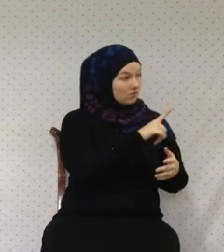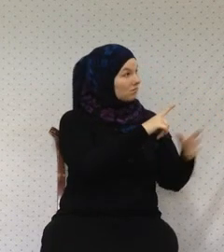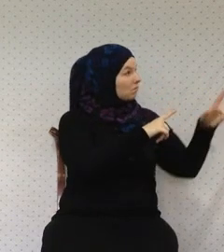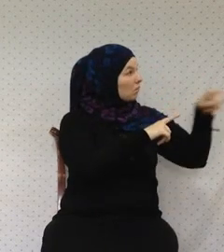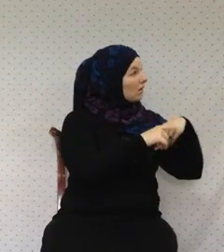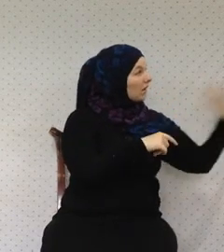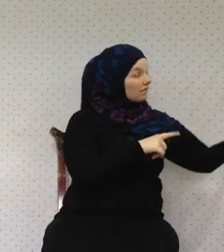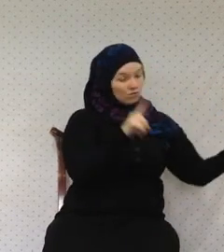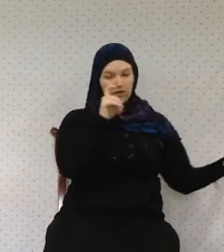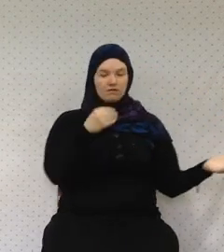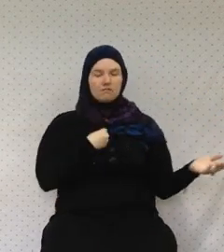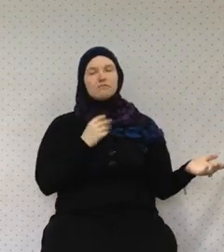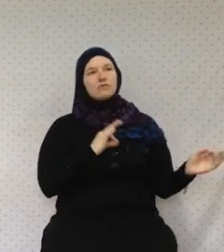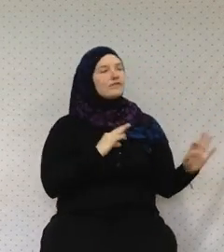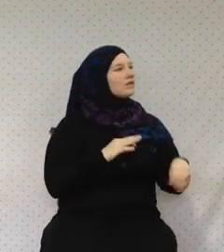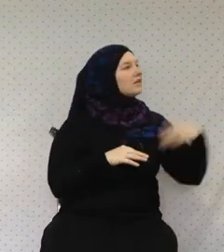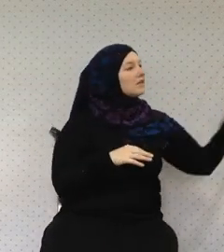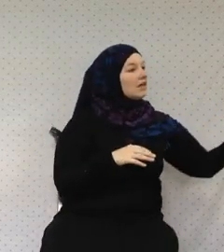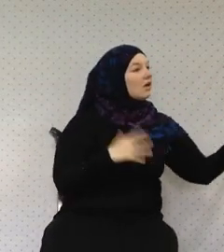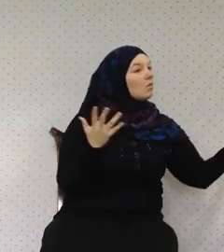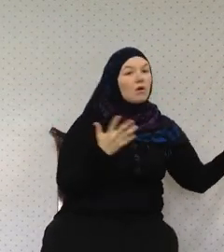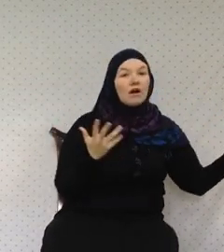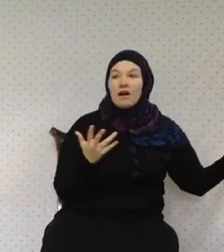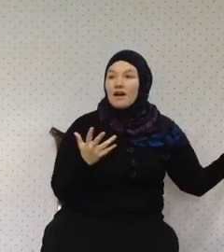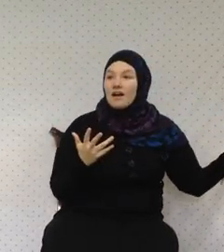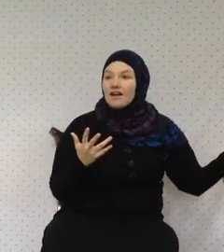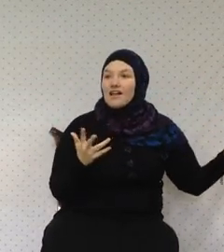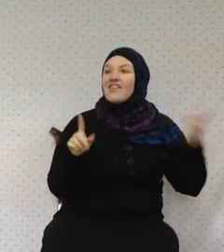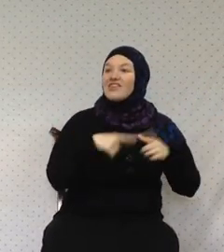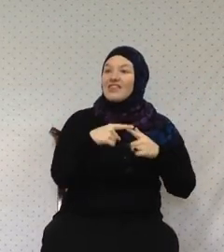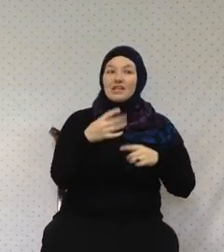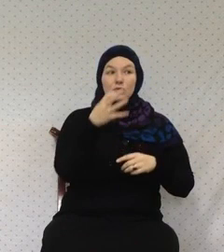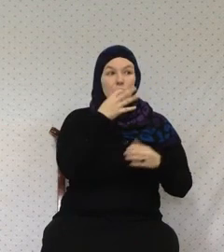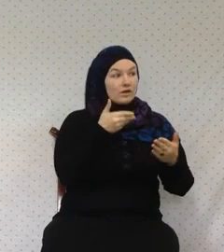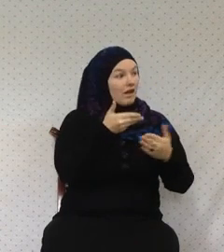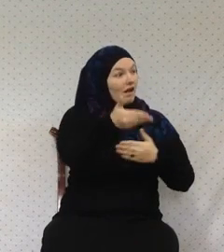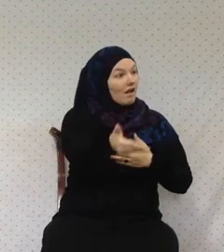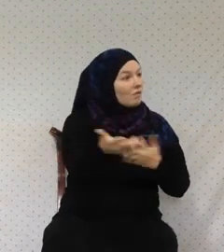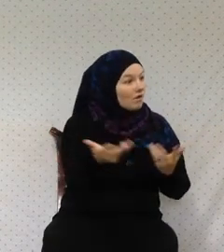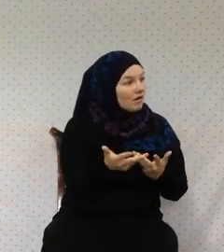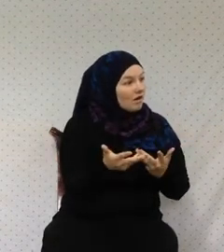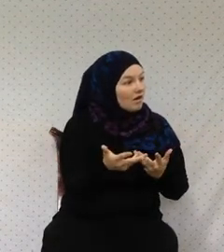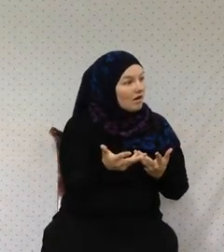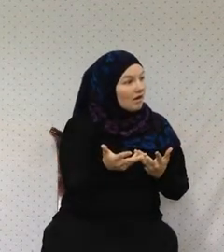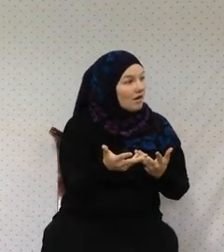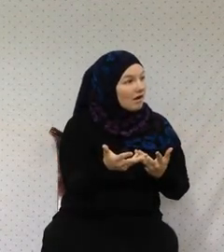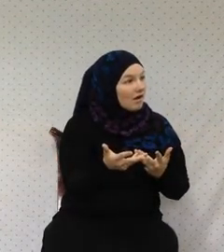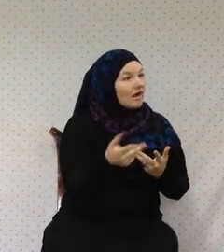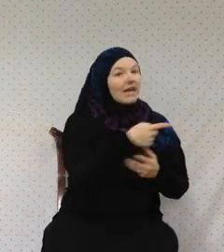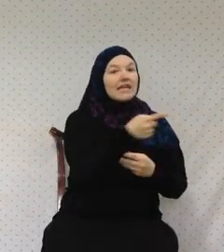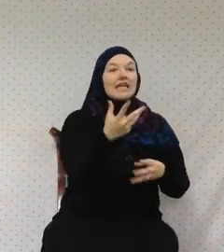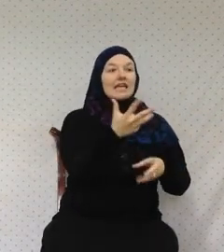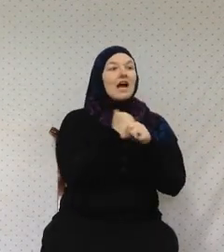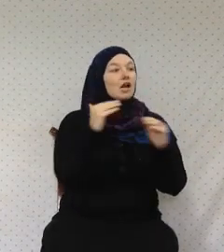And believe it or not, he got a promotion and a raise for $500 a